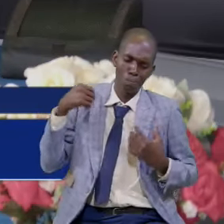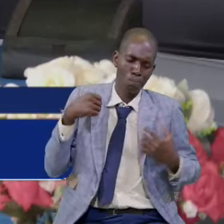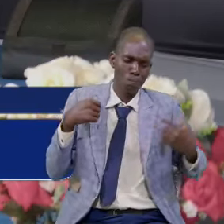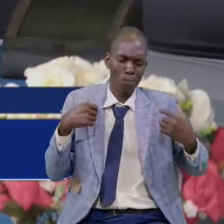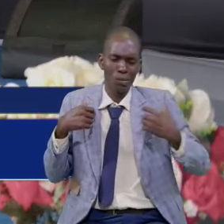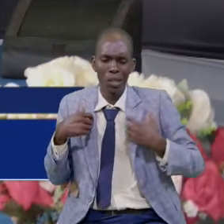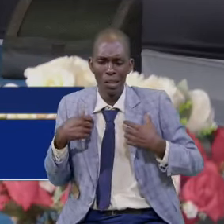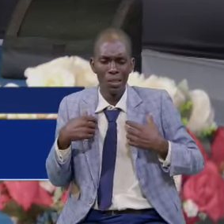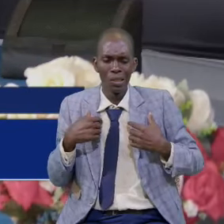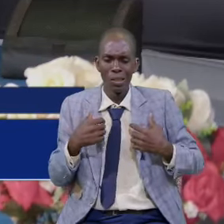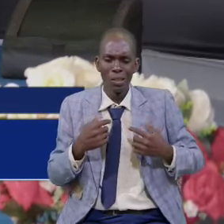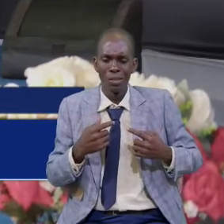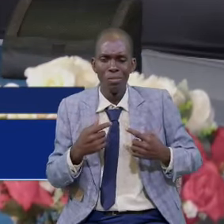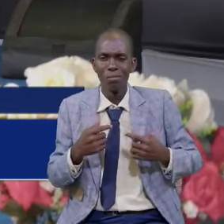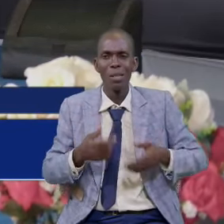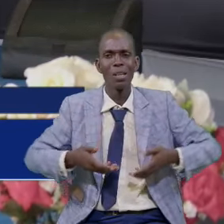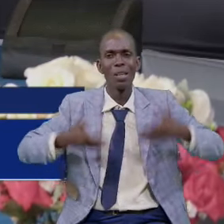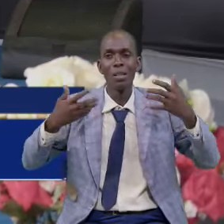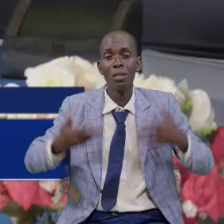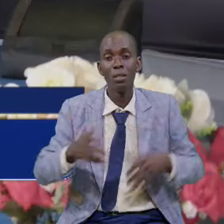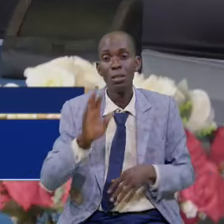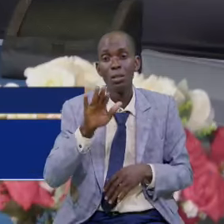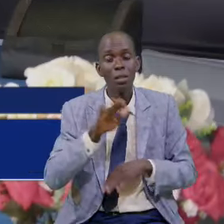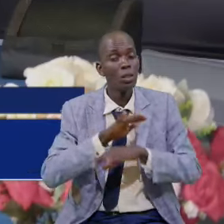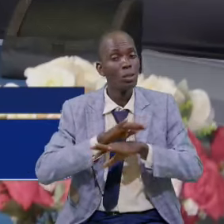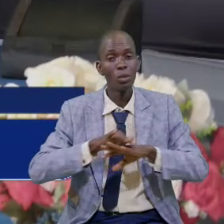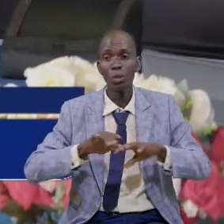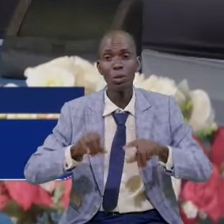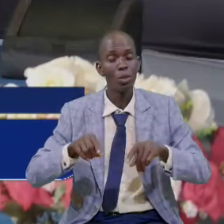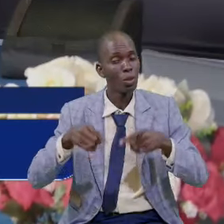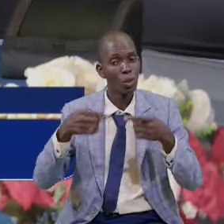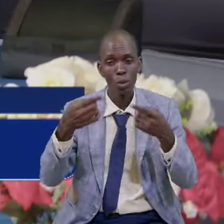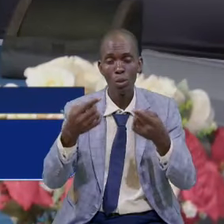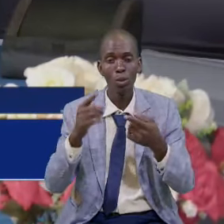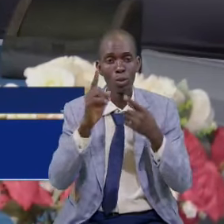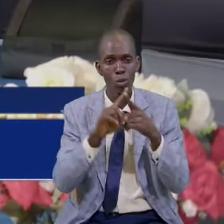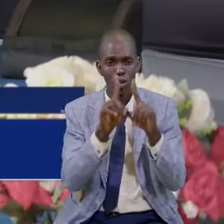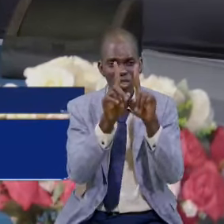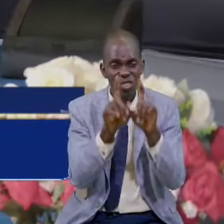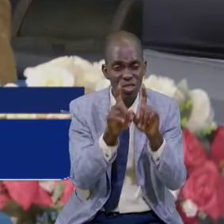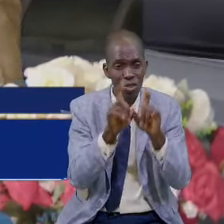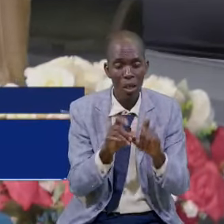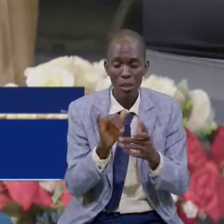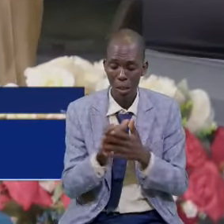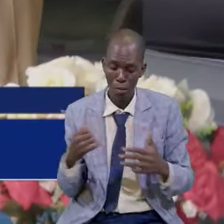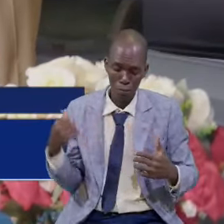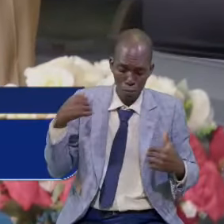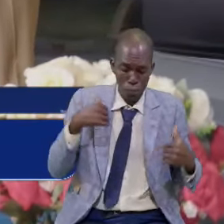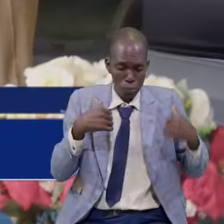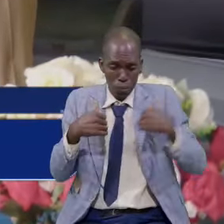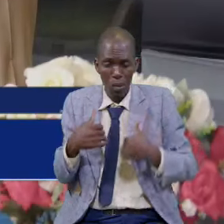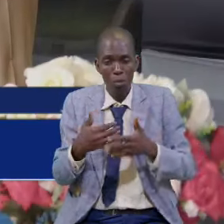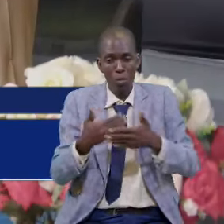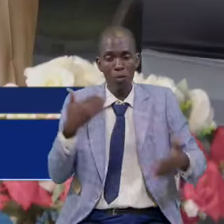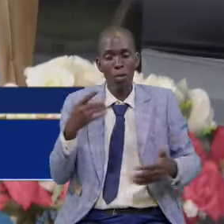and try the armor when you get in front of Goliath. That's very dangerous. Try it first. This one